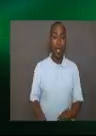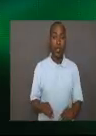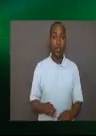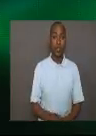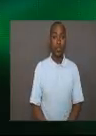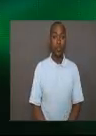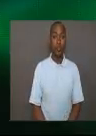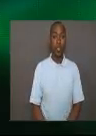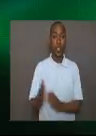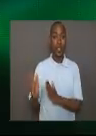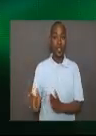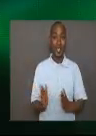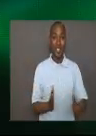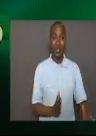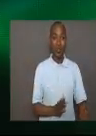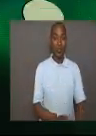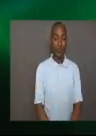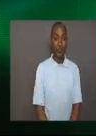Students, let's get ready.